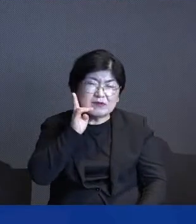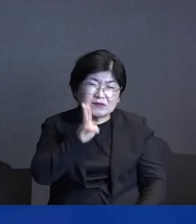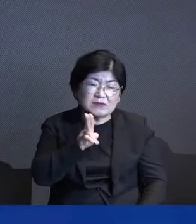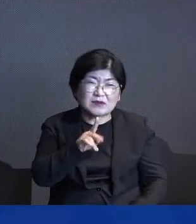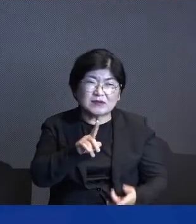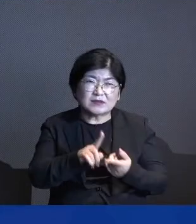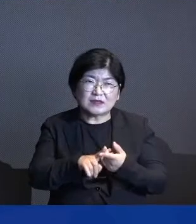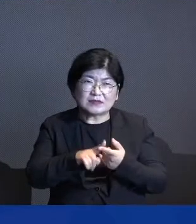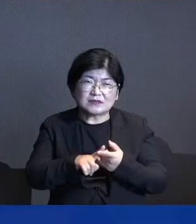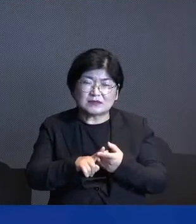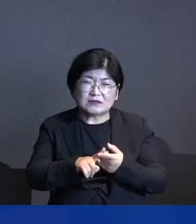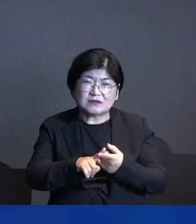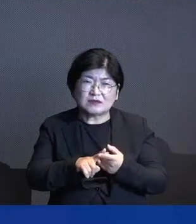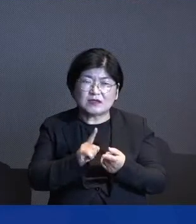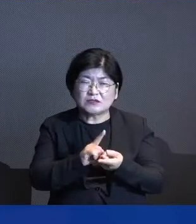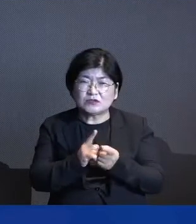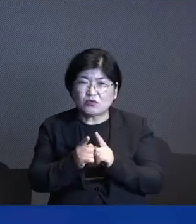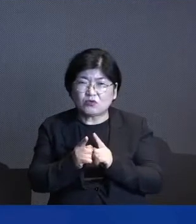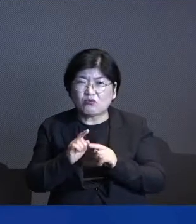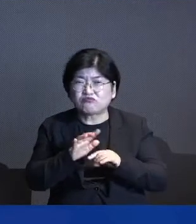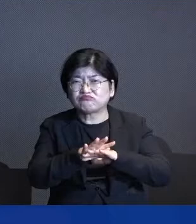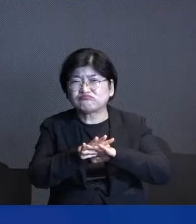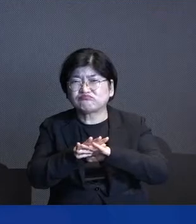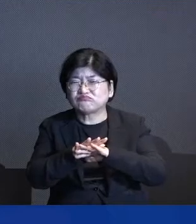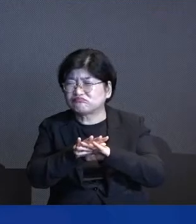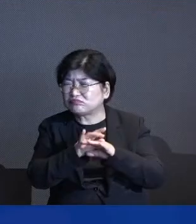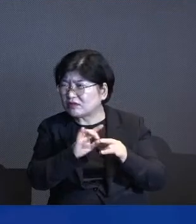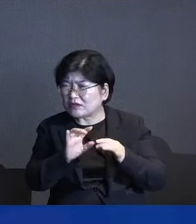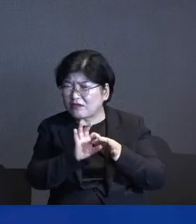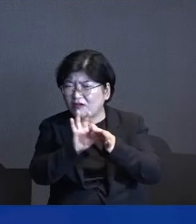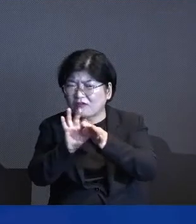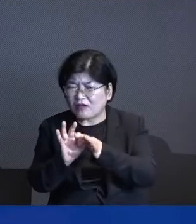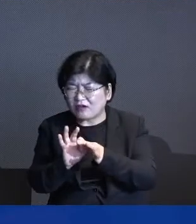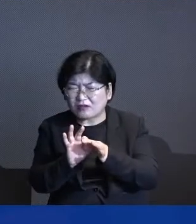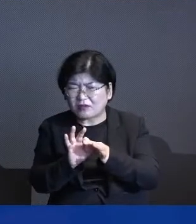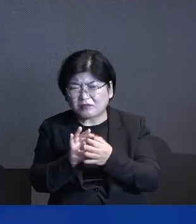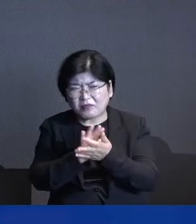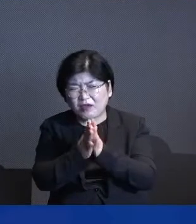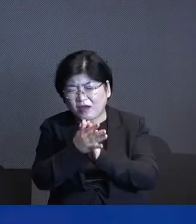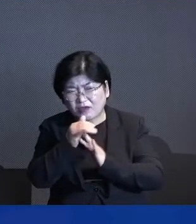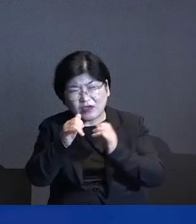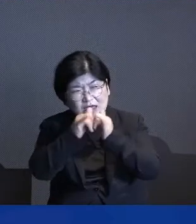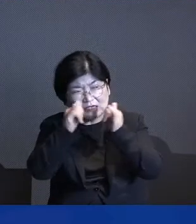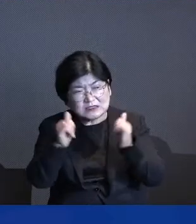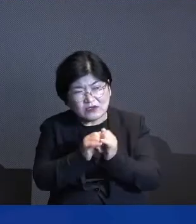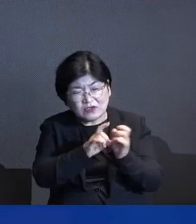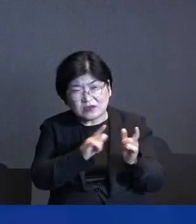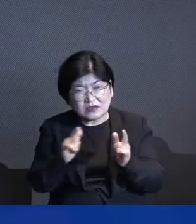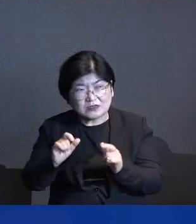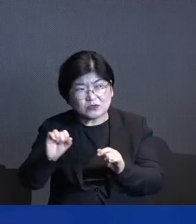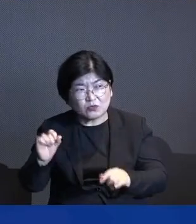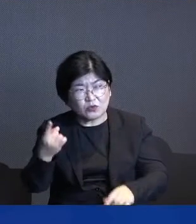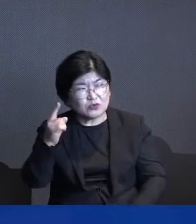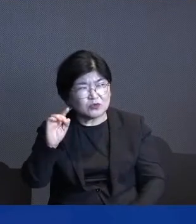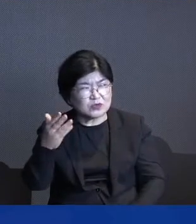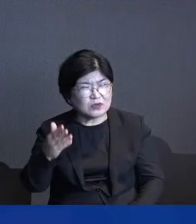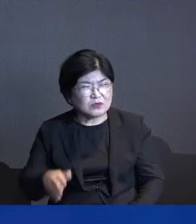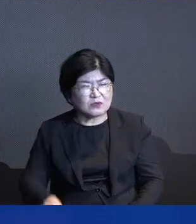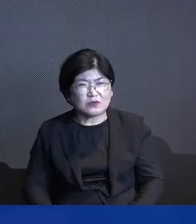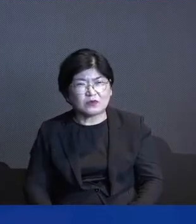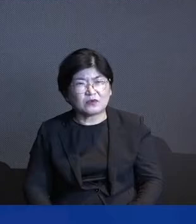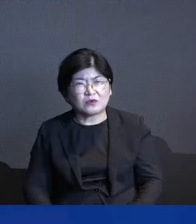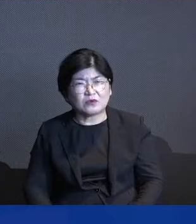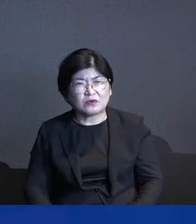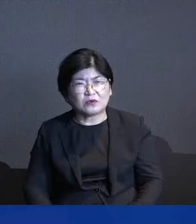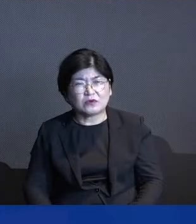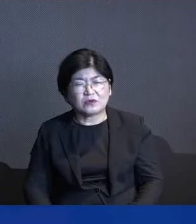just the psychological or psychosocial factors. Loneliness should be taken with